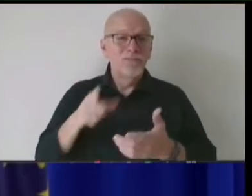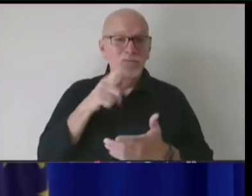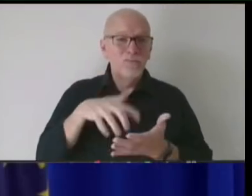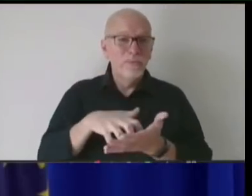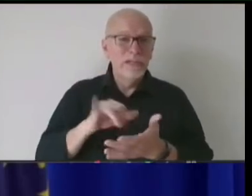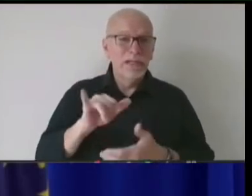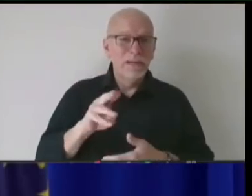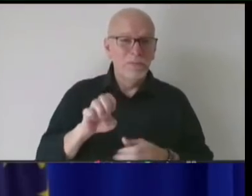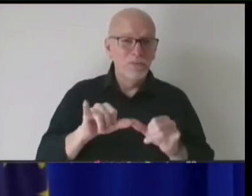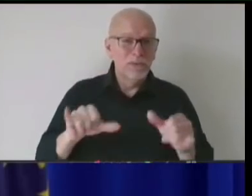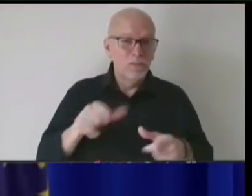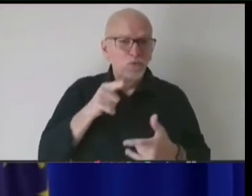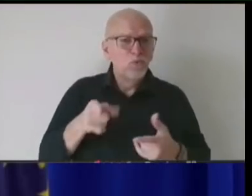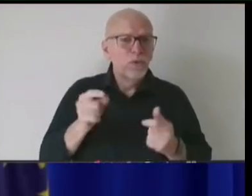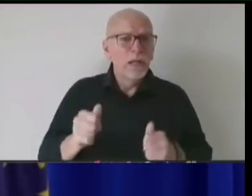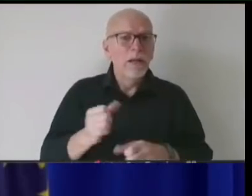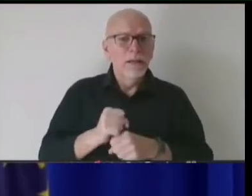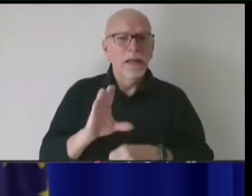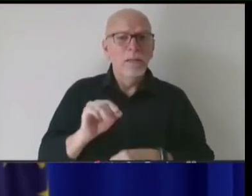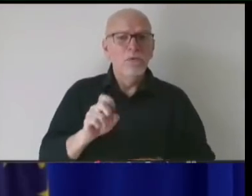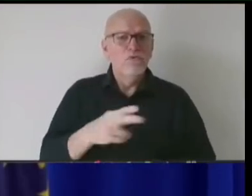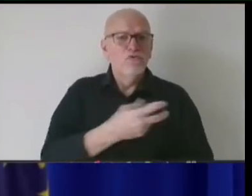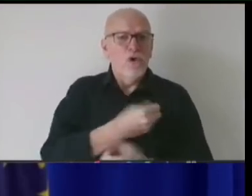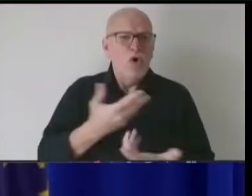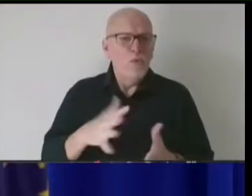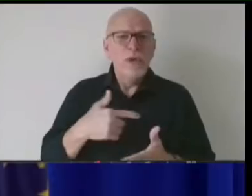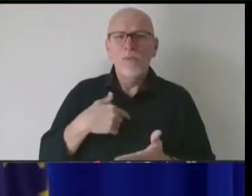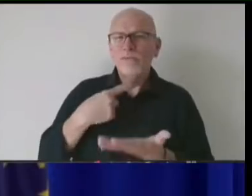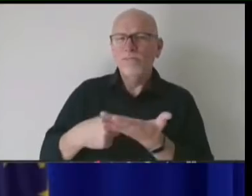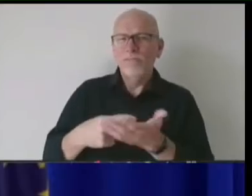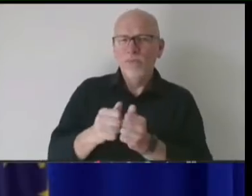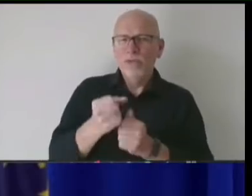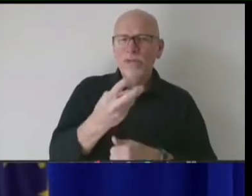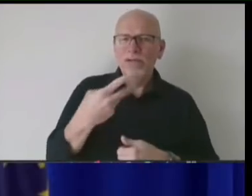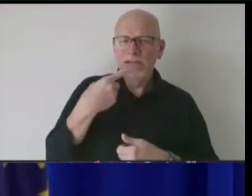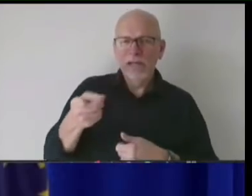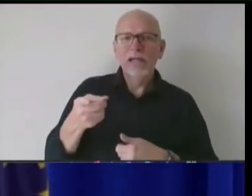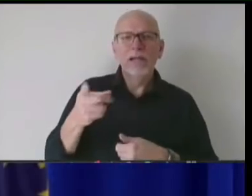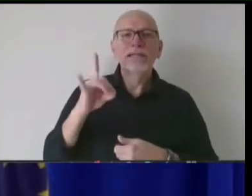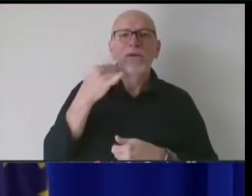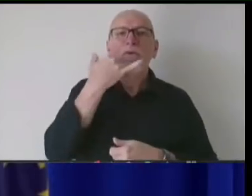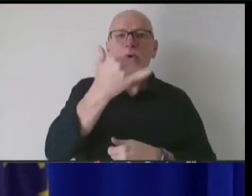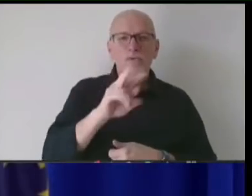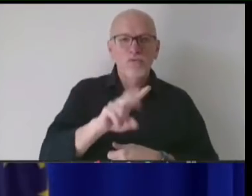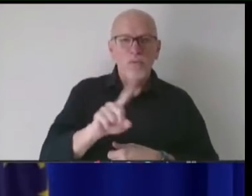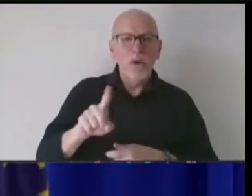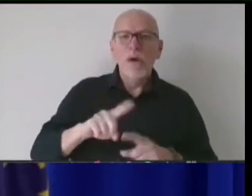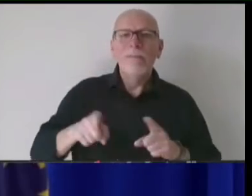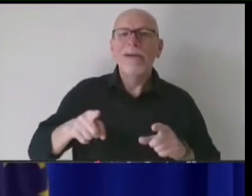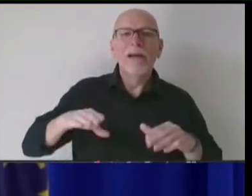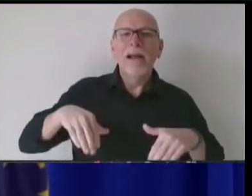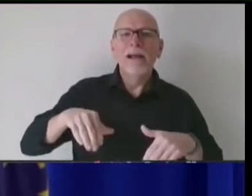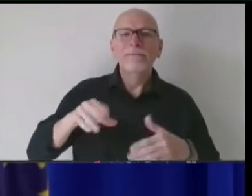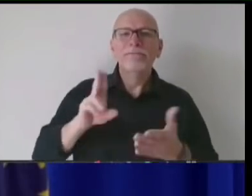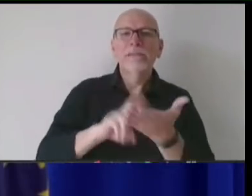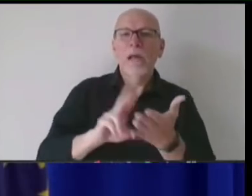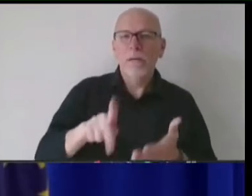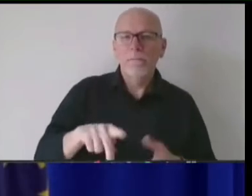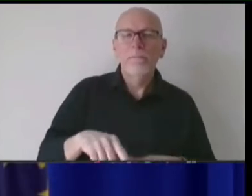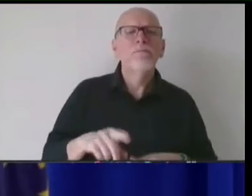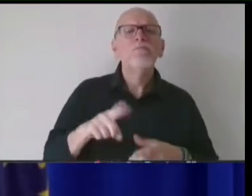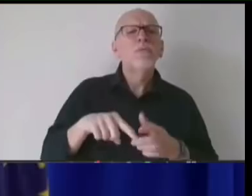are eligible to be getting their booster shots. We spoke with several that said they've been calling 211. They haven't been able to sign up. What is the